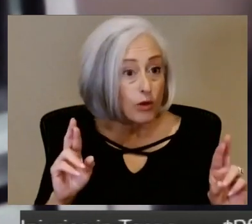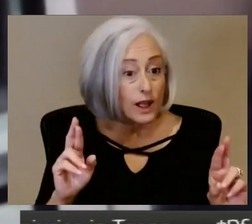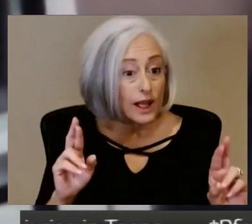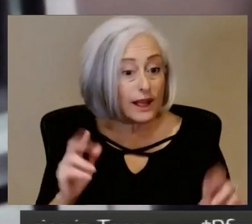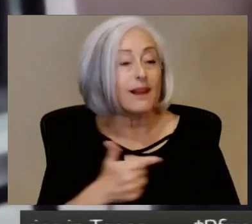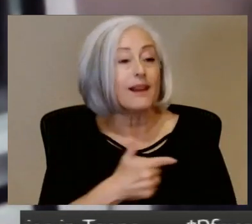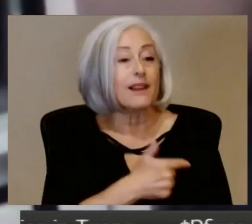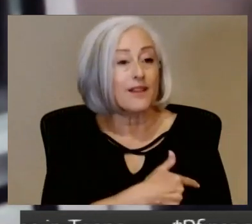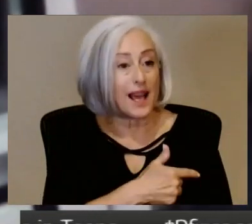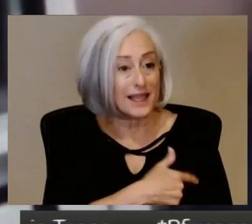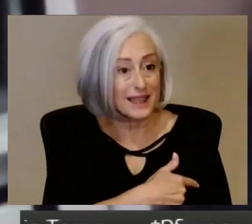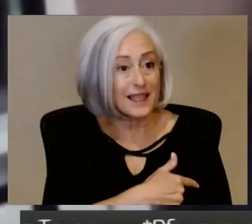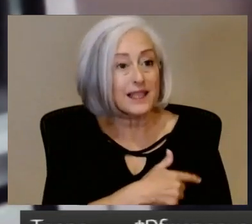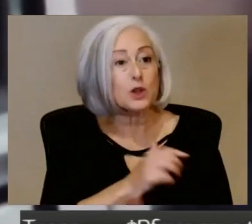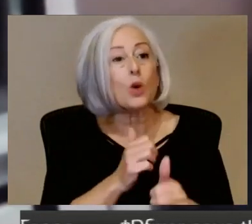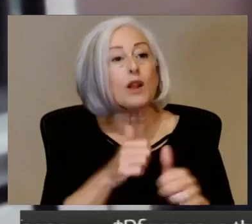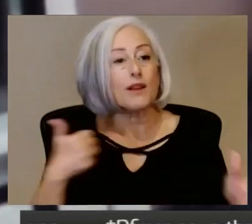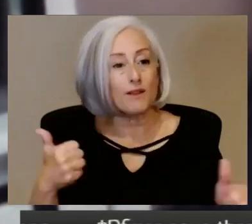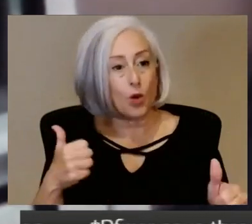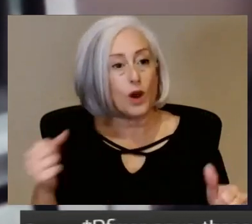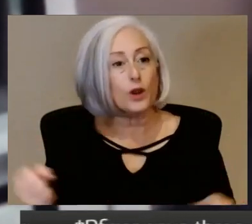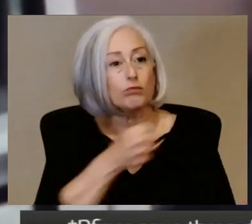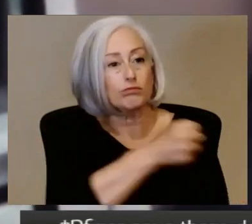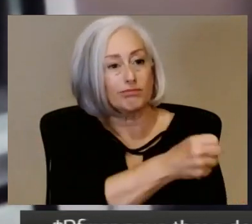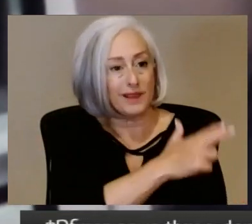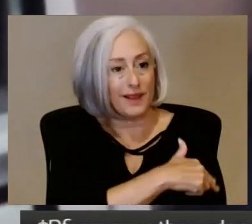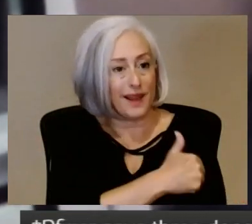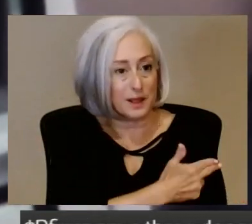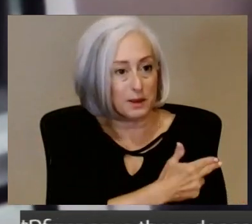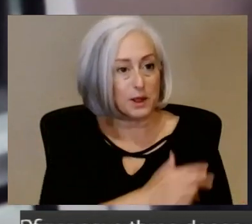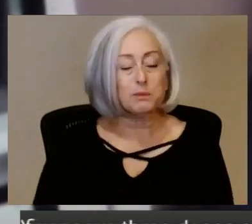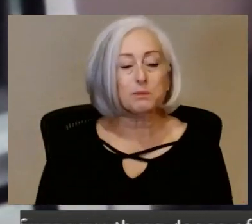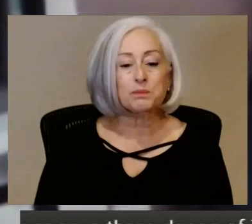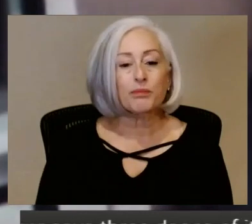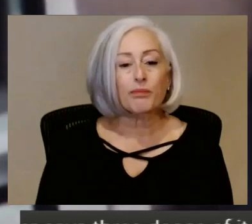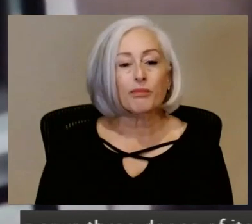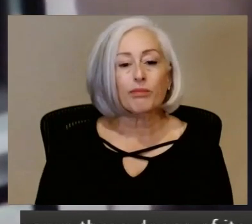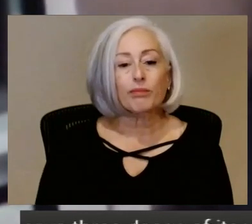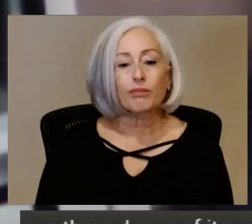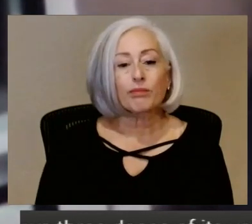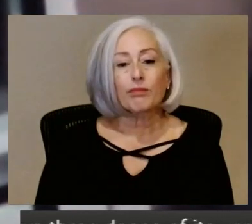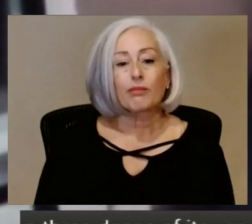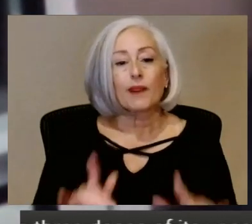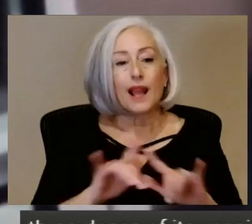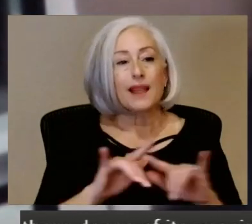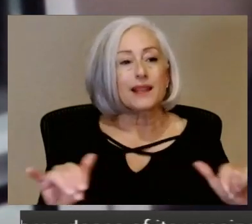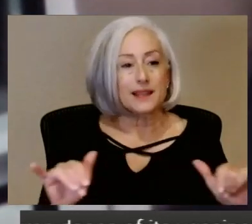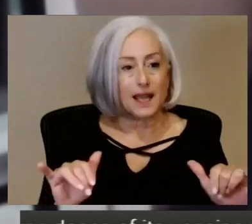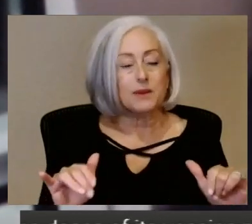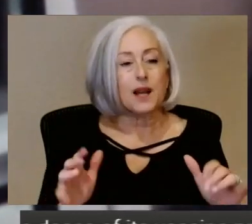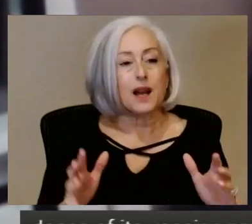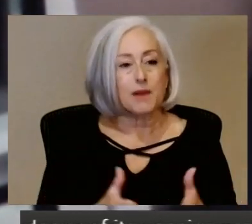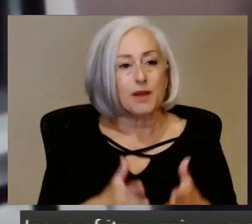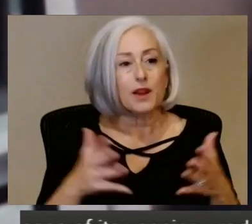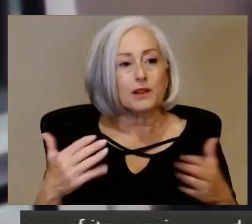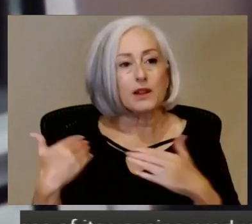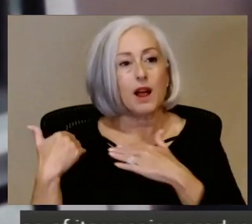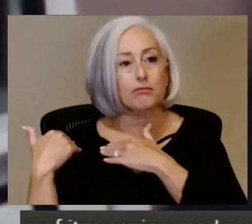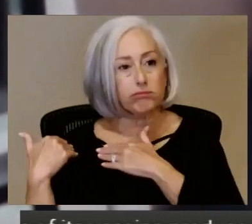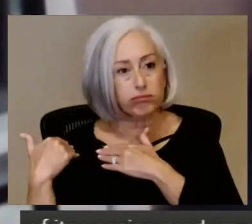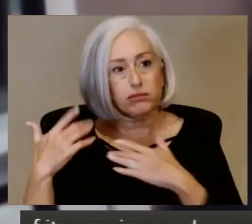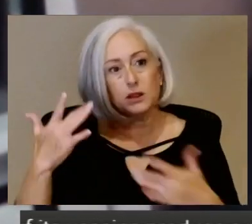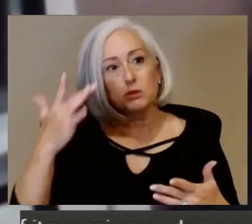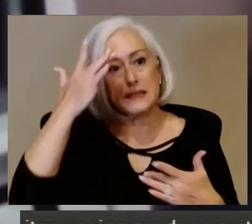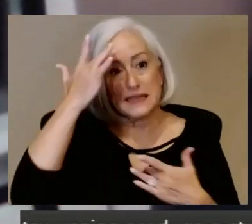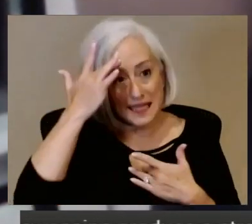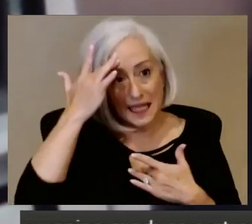prevent us from going to the hospital. But in the meantime, it does pose a significant burden to be sick with COVID in the first place. And